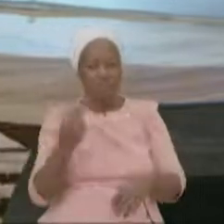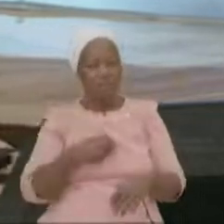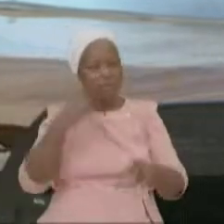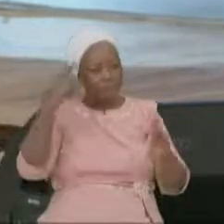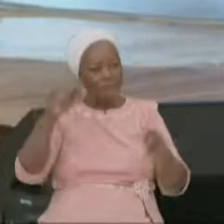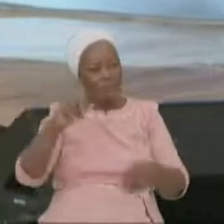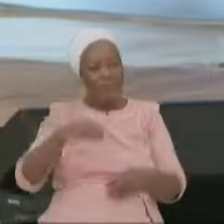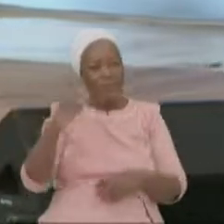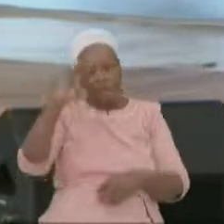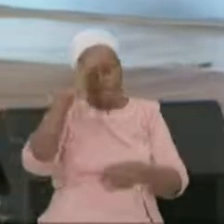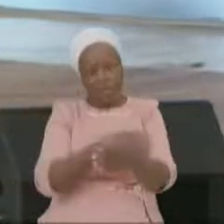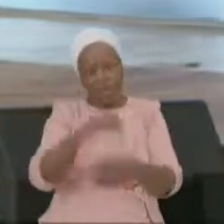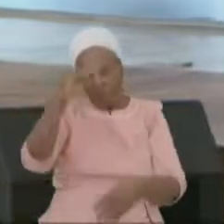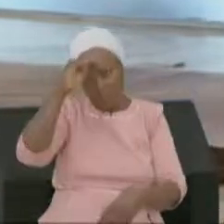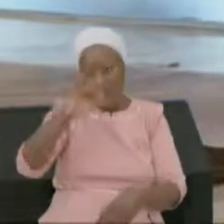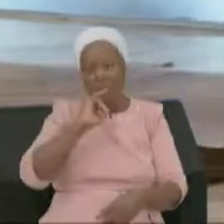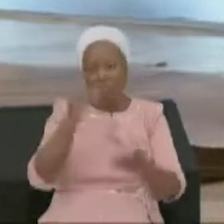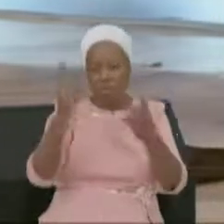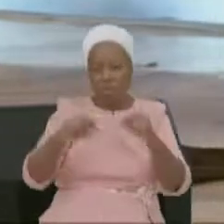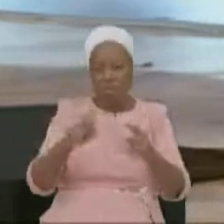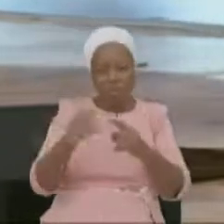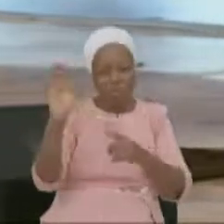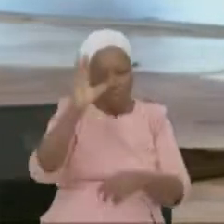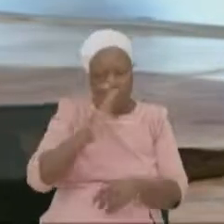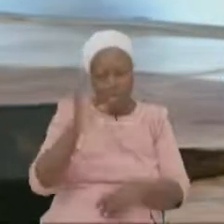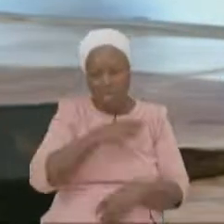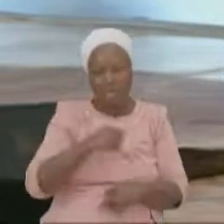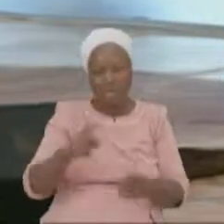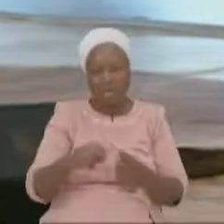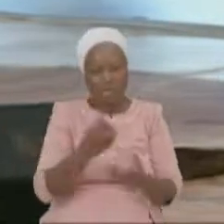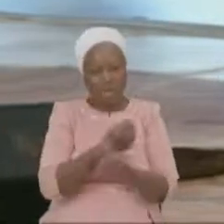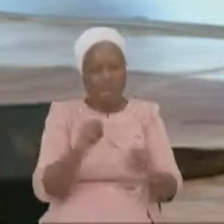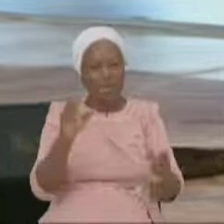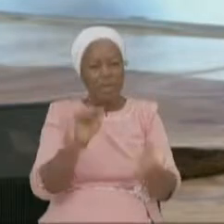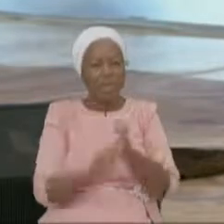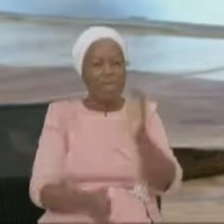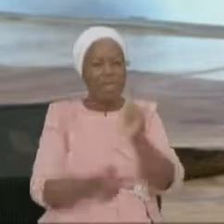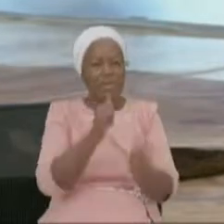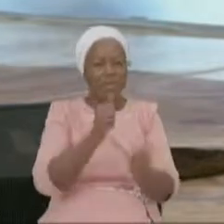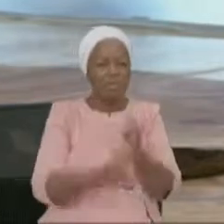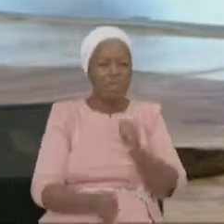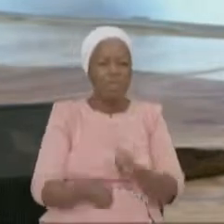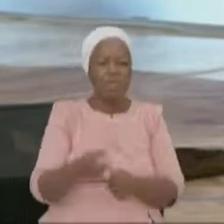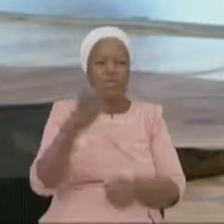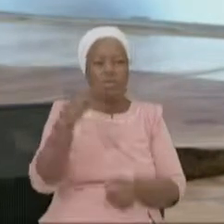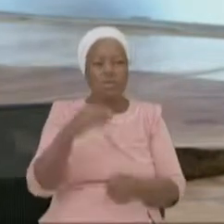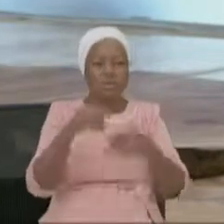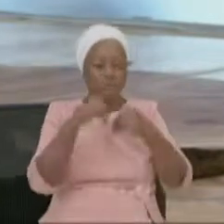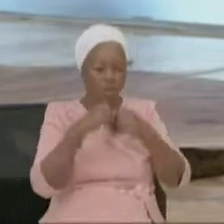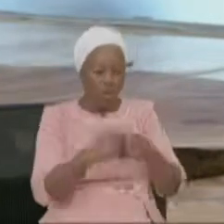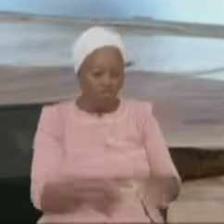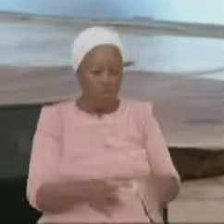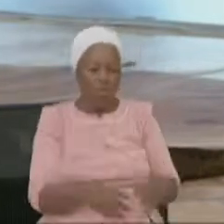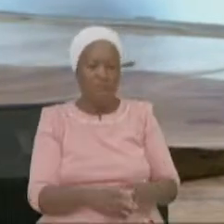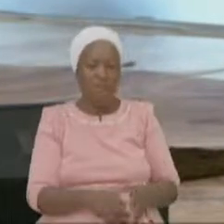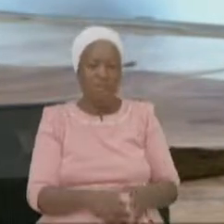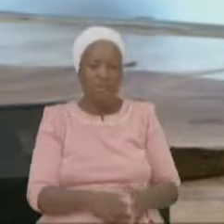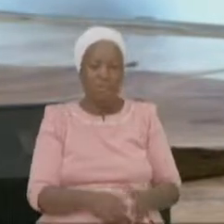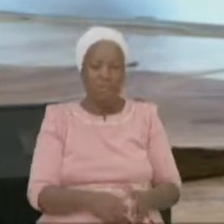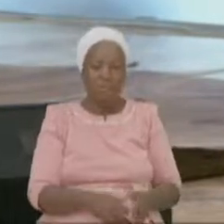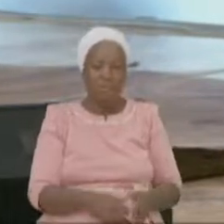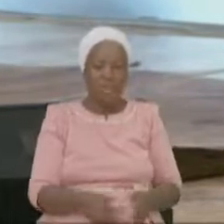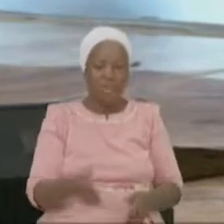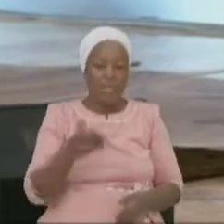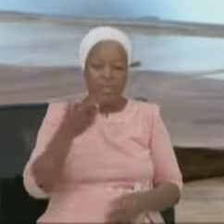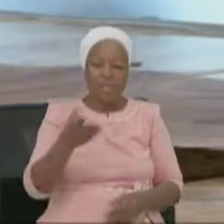seek and to save that which was lost. There were